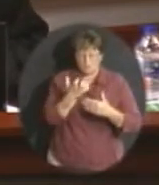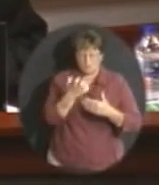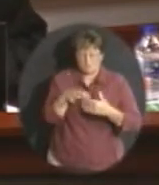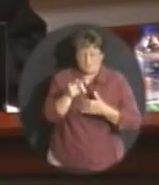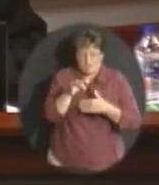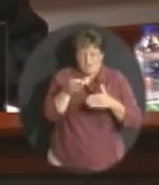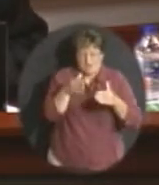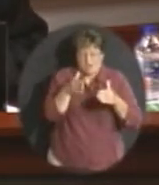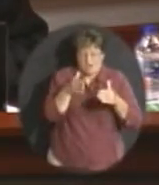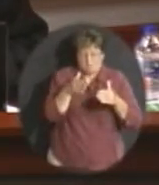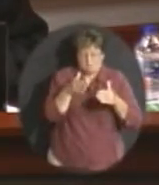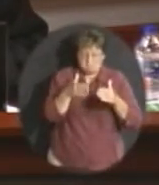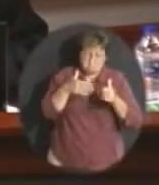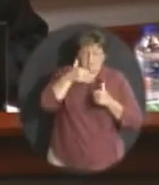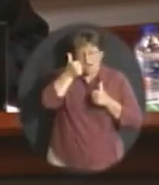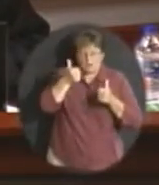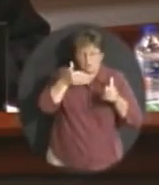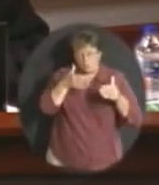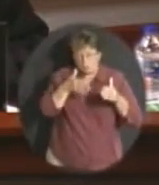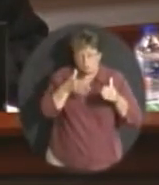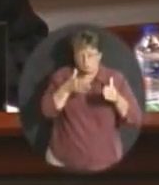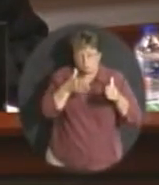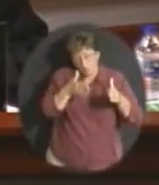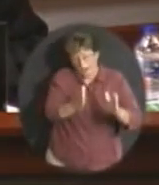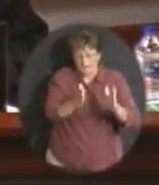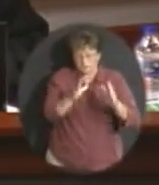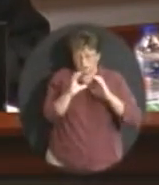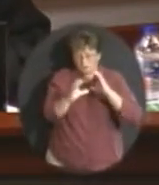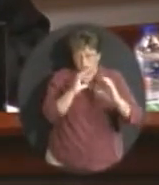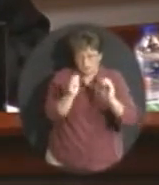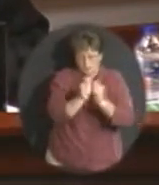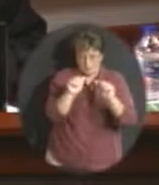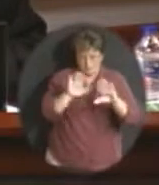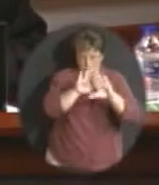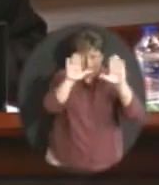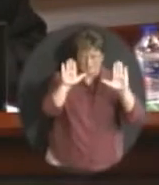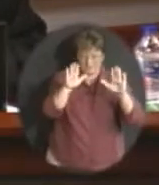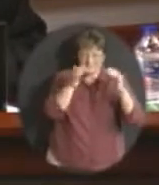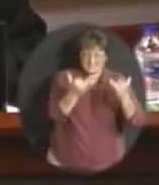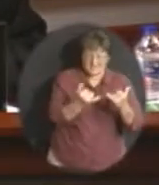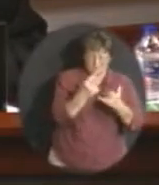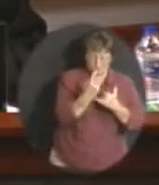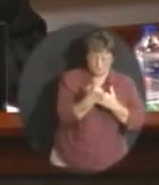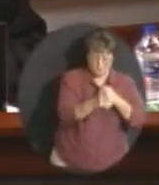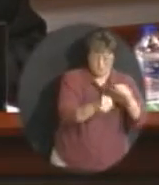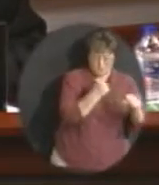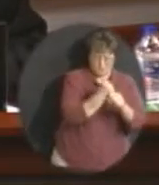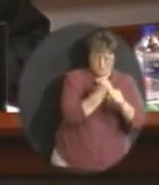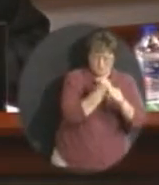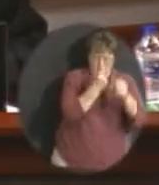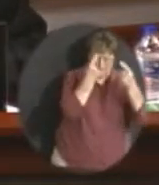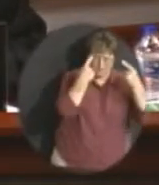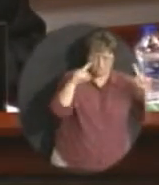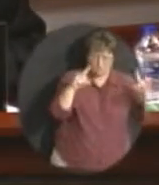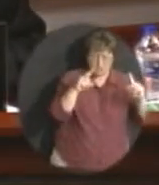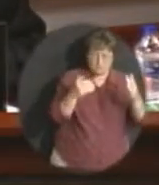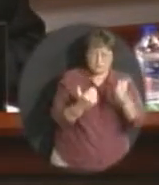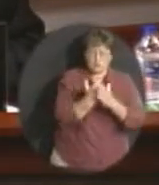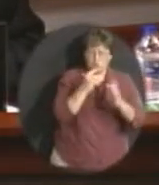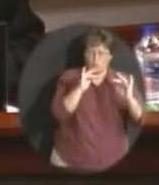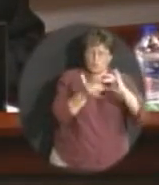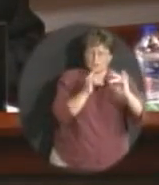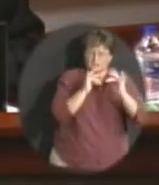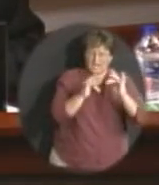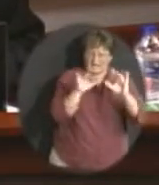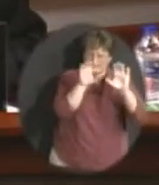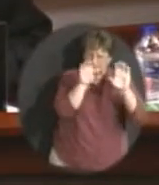public. Just want to mention something that Maggie shared with me today. Today was the 1-year anniversary of the new website design.